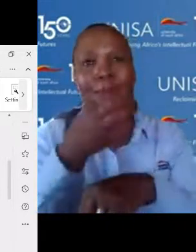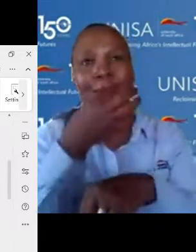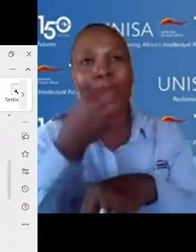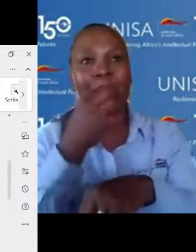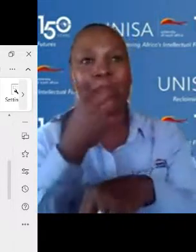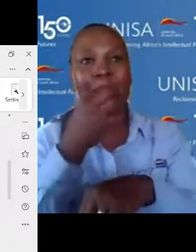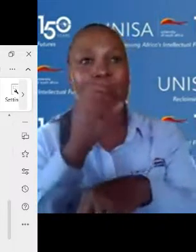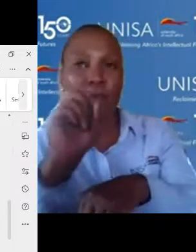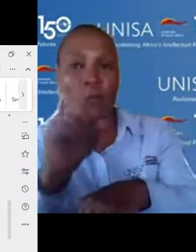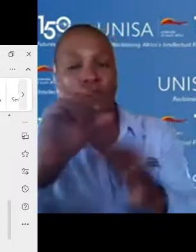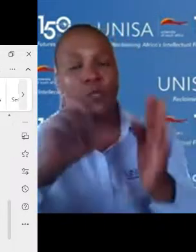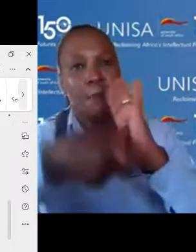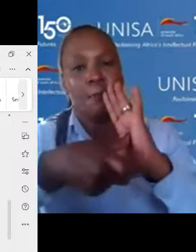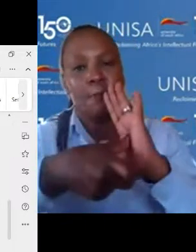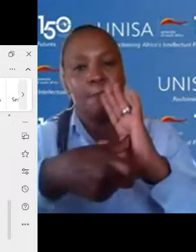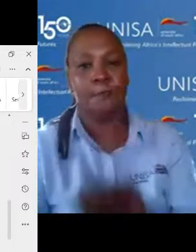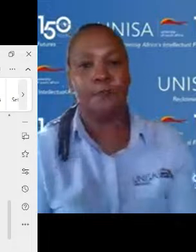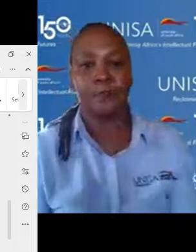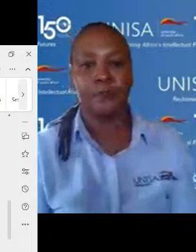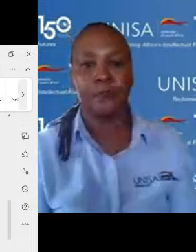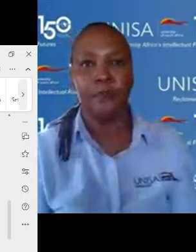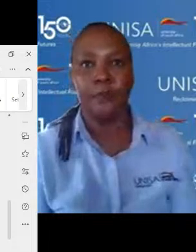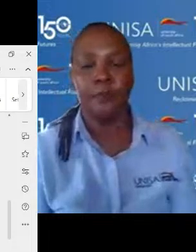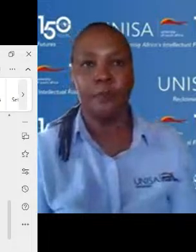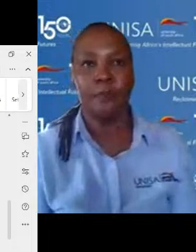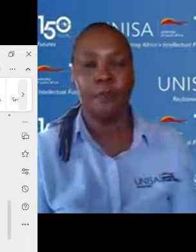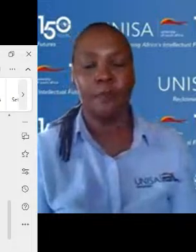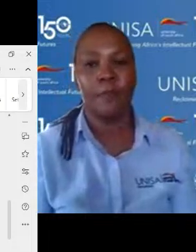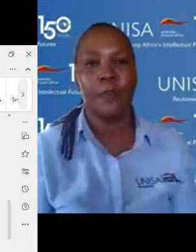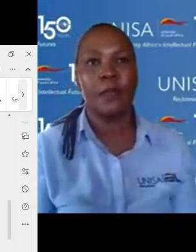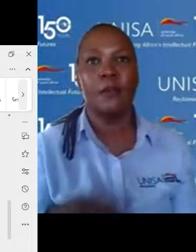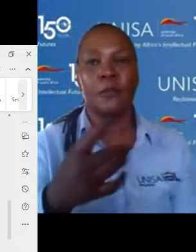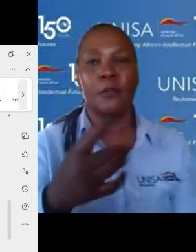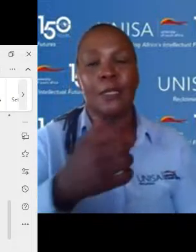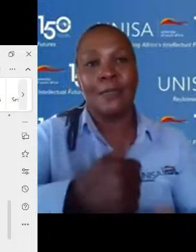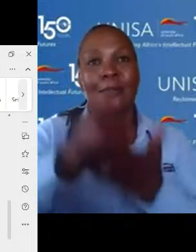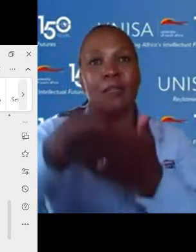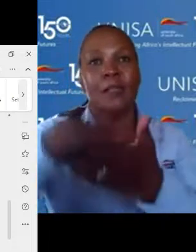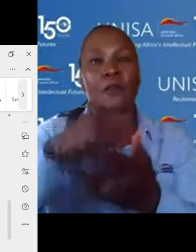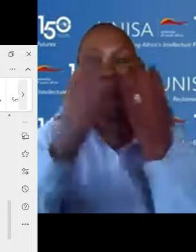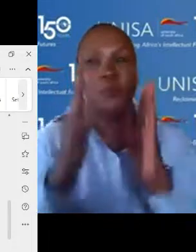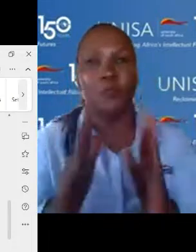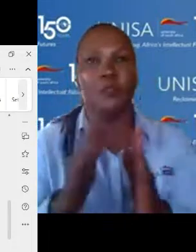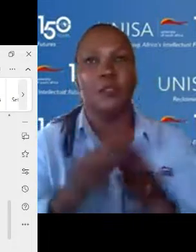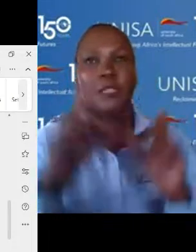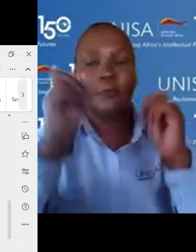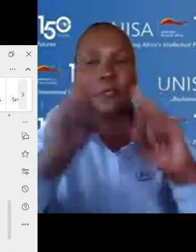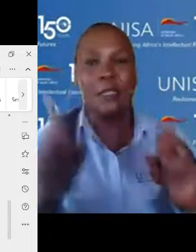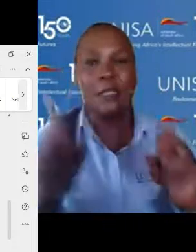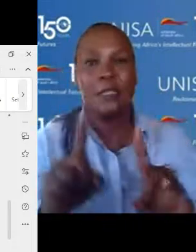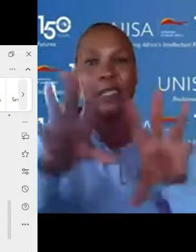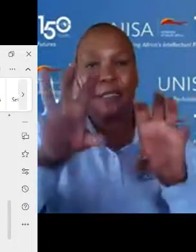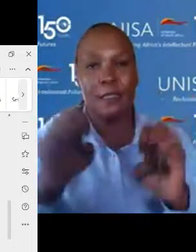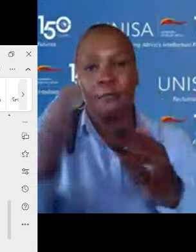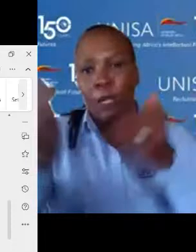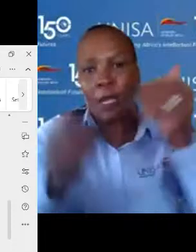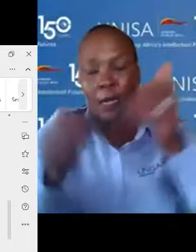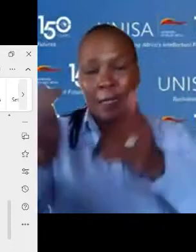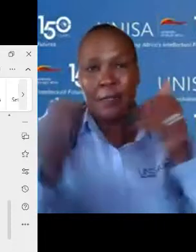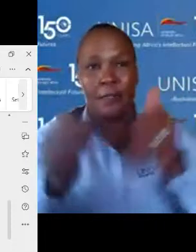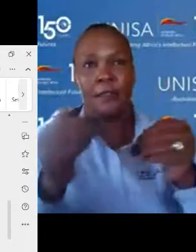disability. We assist our students with special examination arrangements.